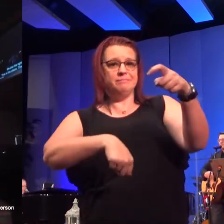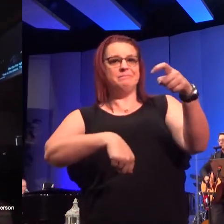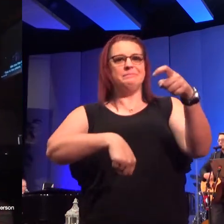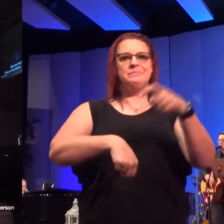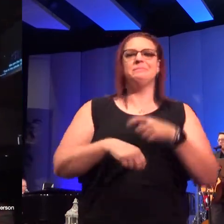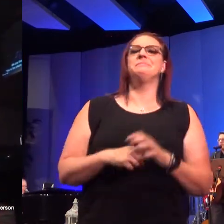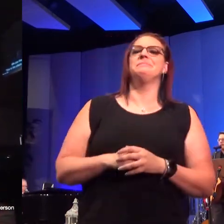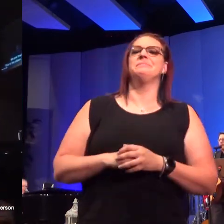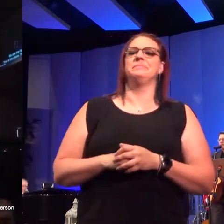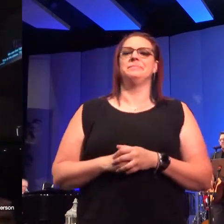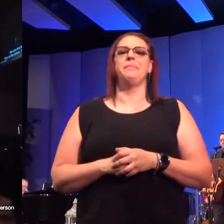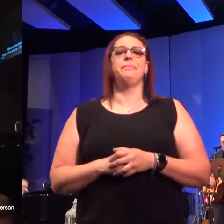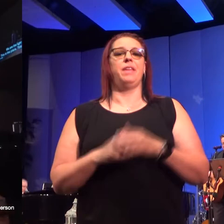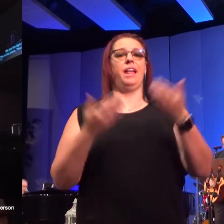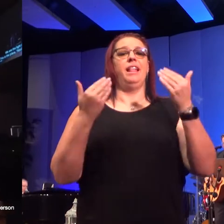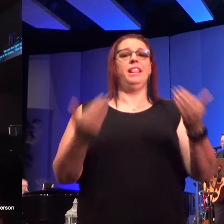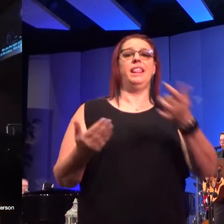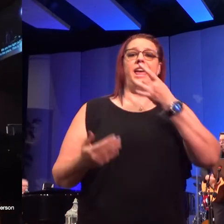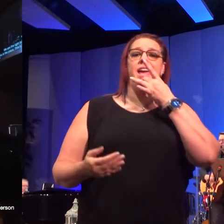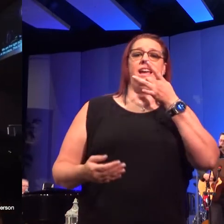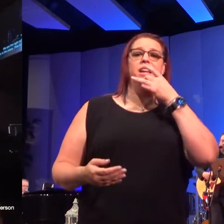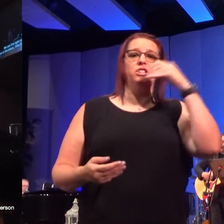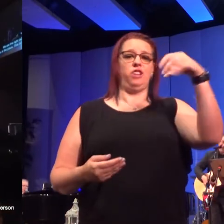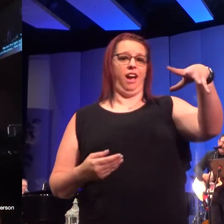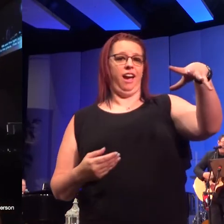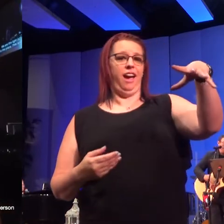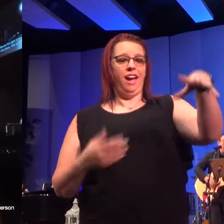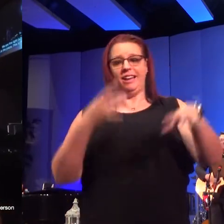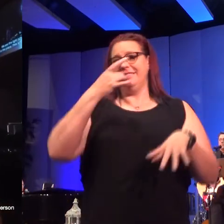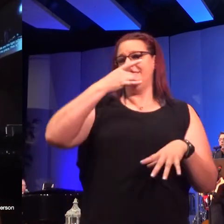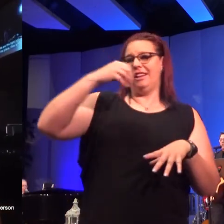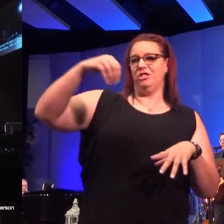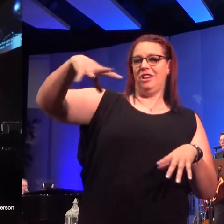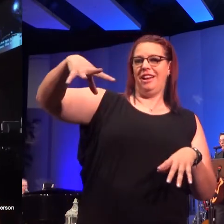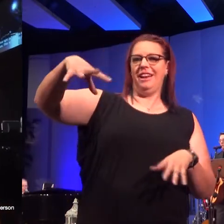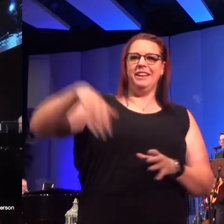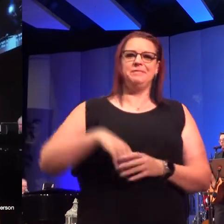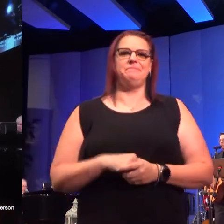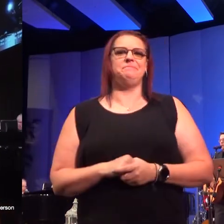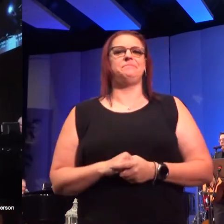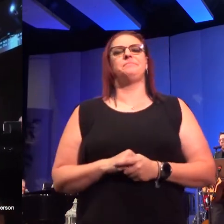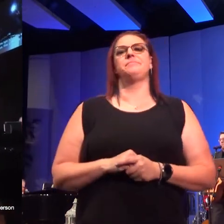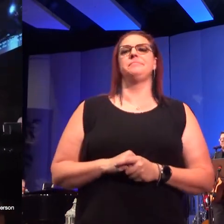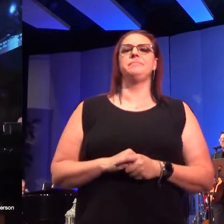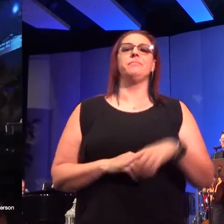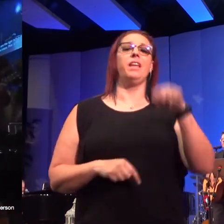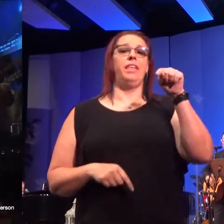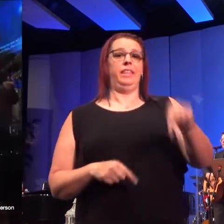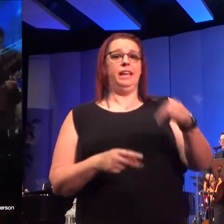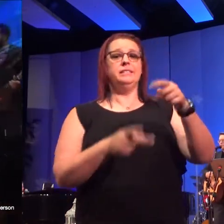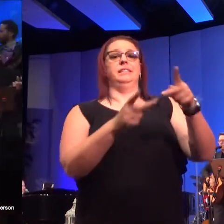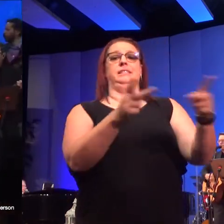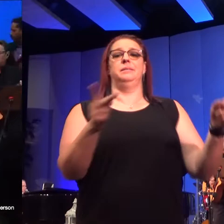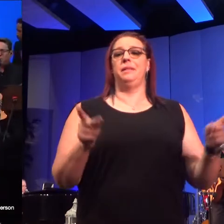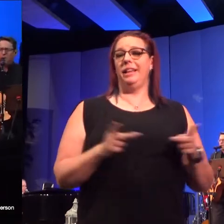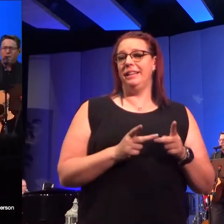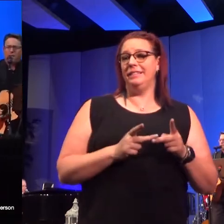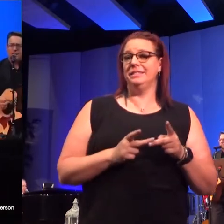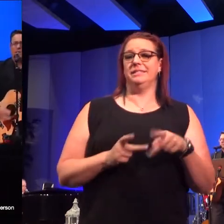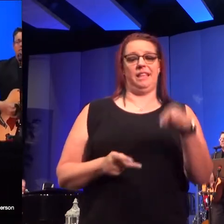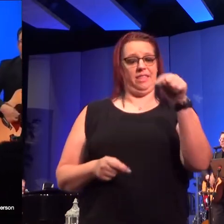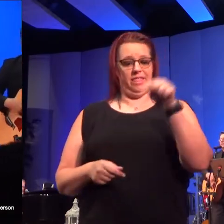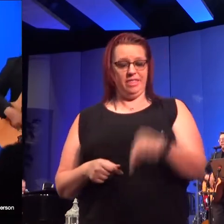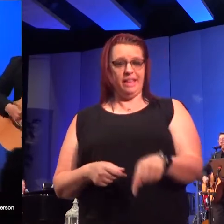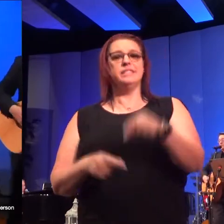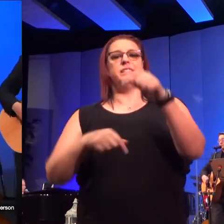time. Let it shine. Let it shine. This is the place.